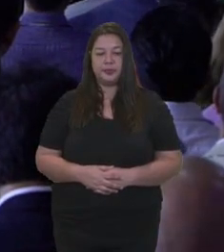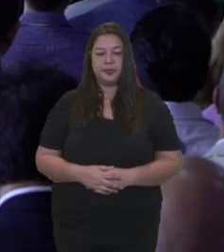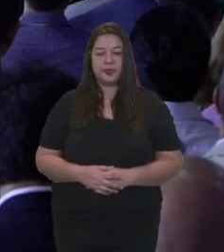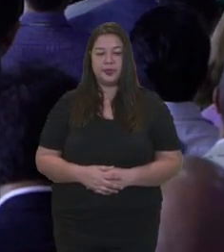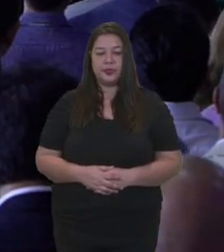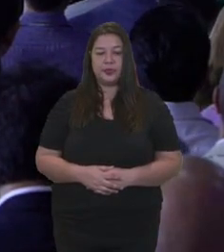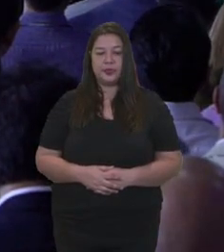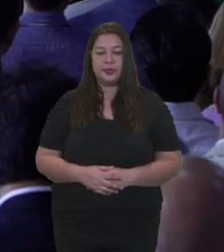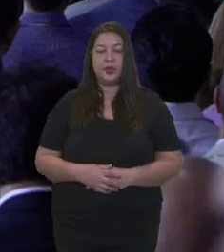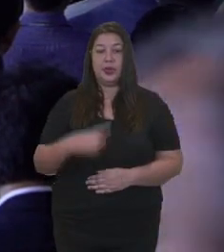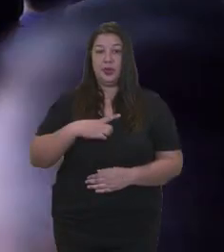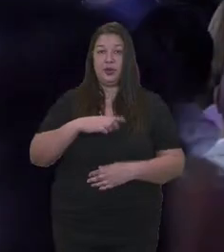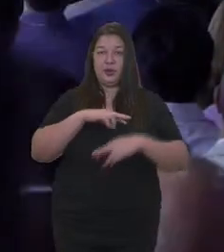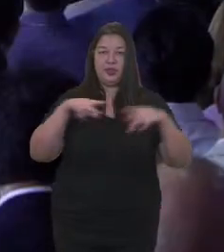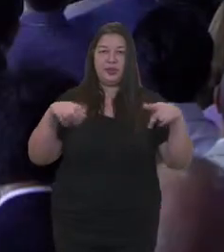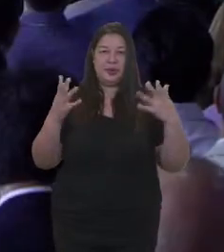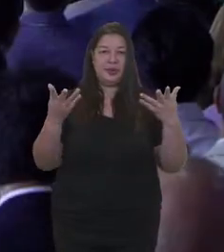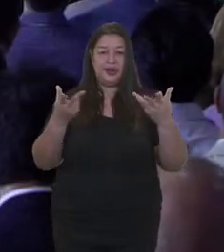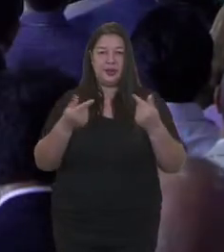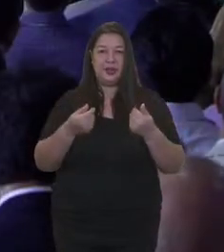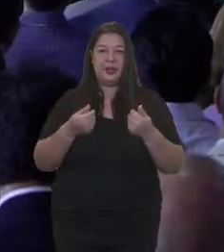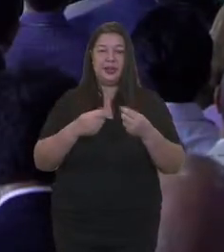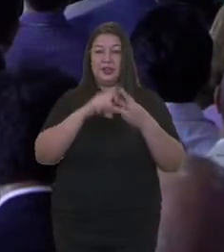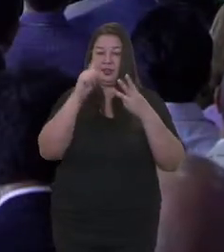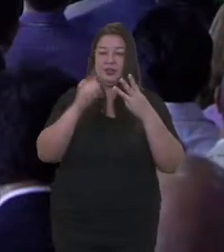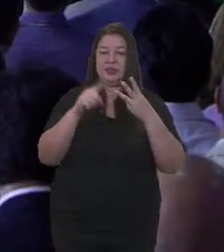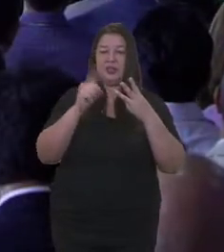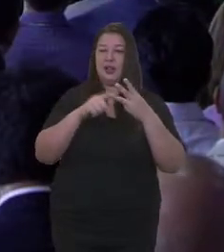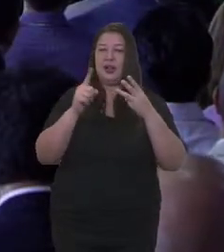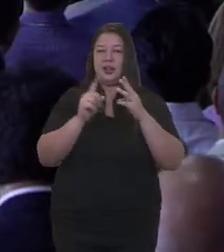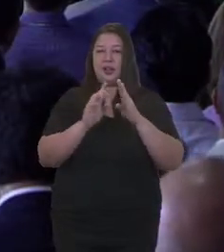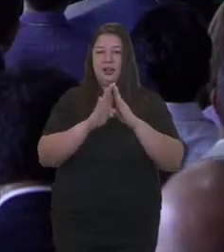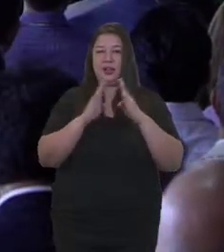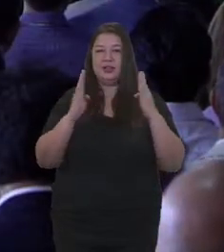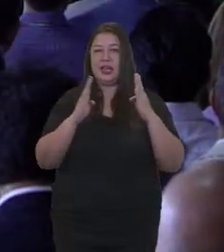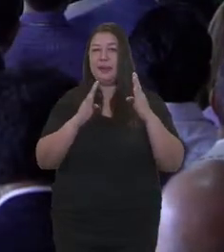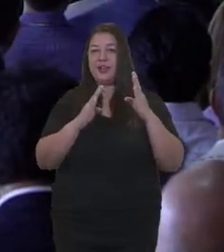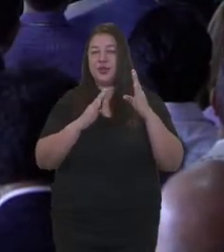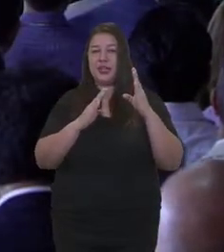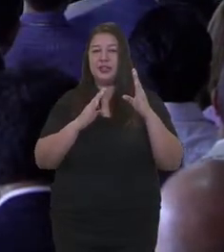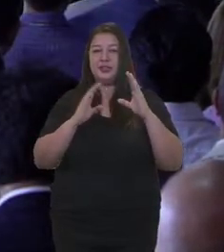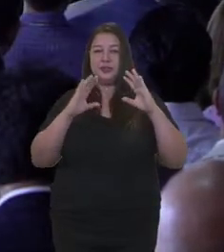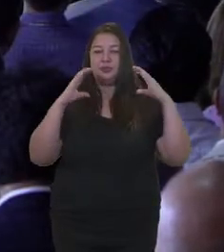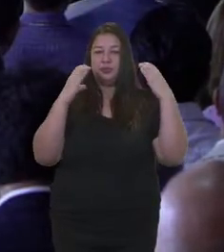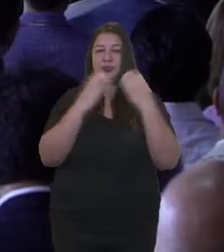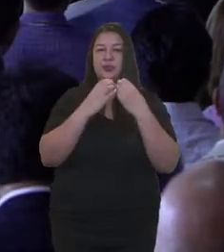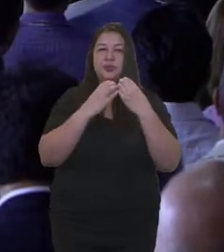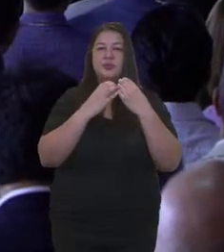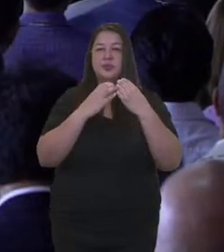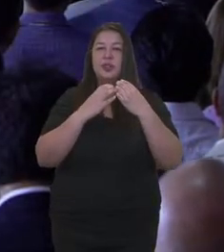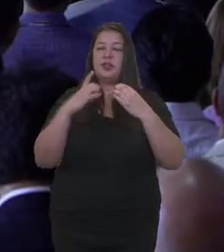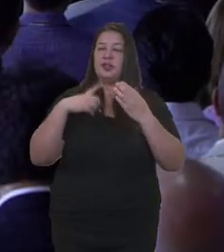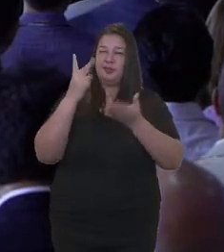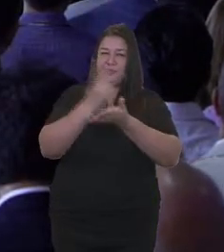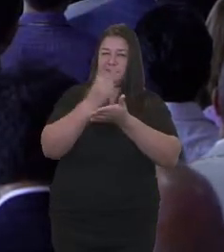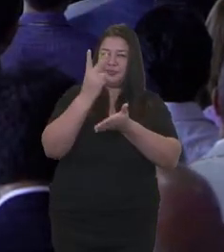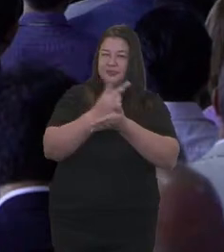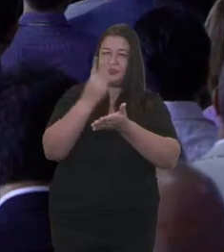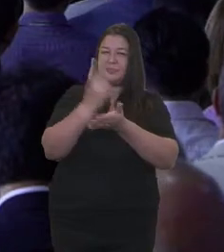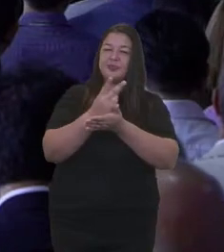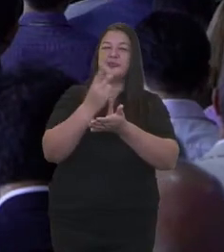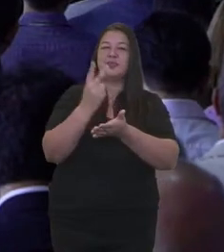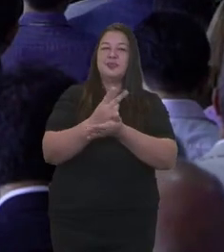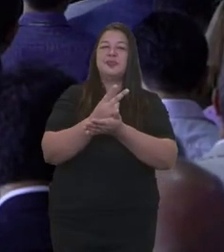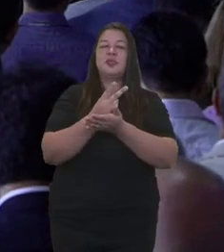fourth event since I got to Brazil. It's the third open to community. I'm very touched with always the same